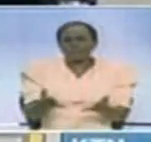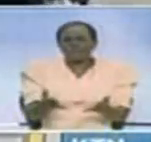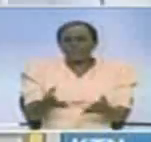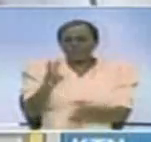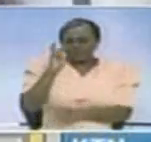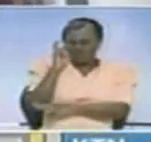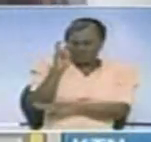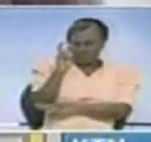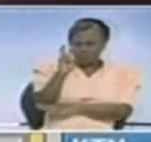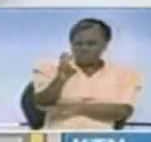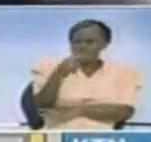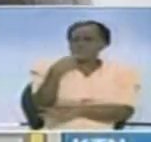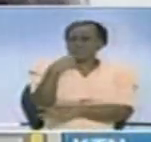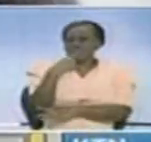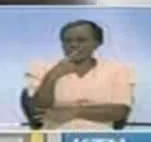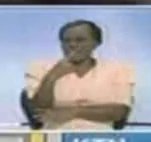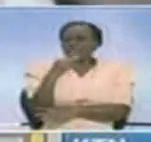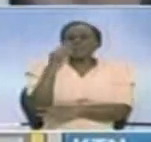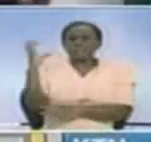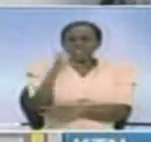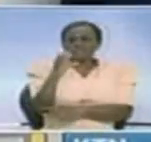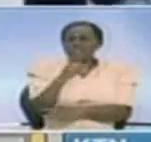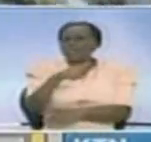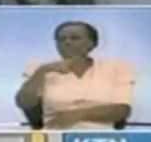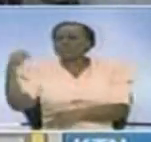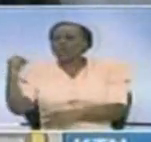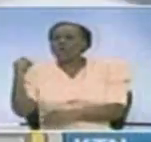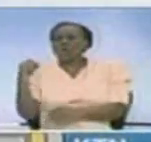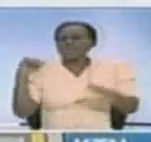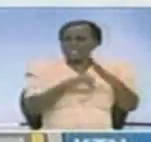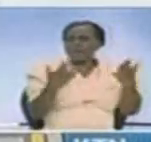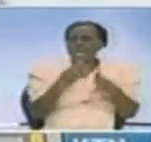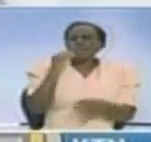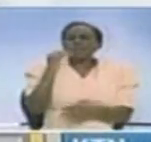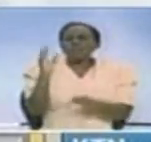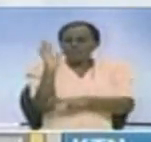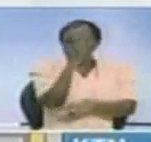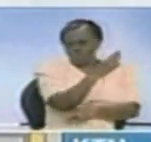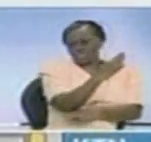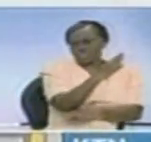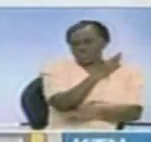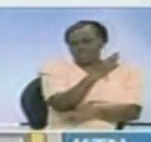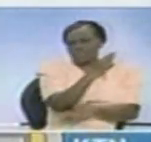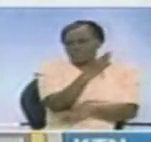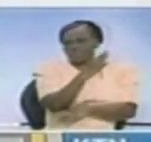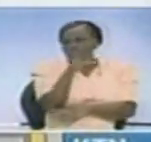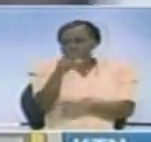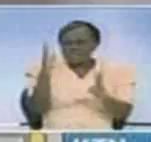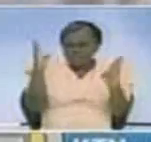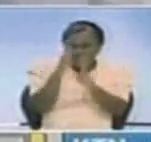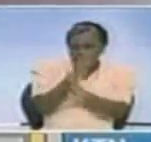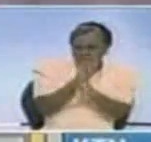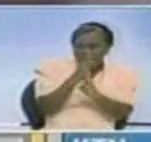civilians are now being told to go sit in the bush where it's safe? Are they being guarded by police? Is there? I didn't see any